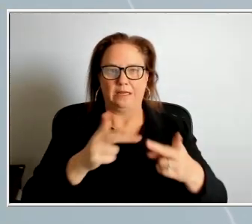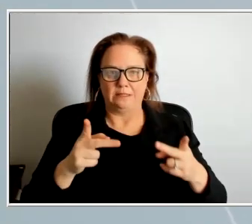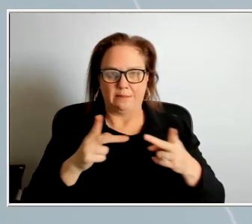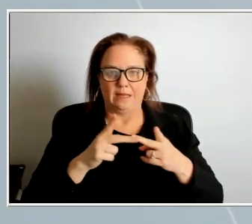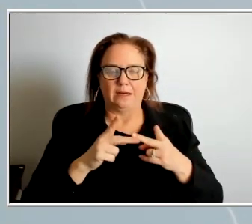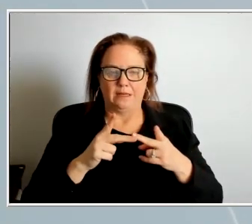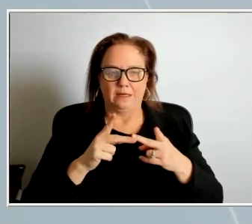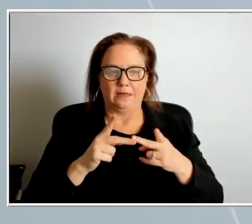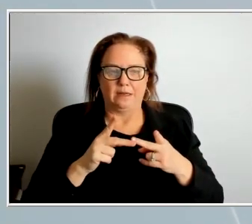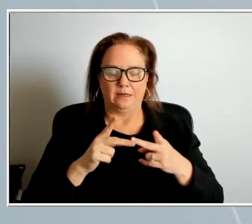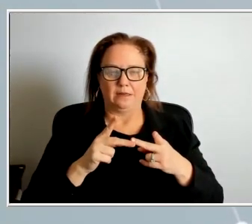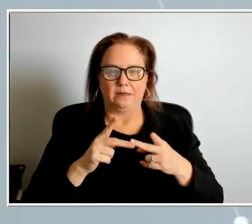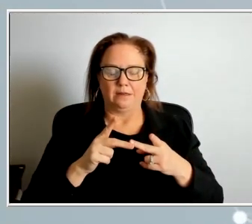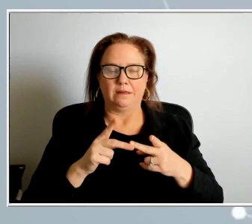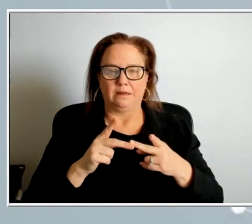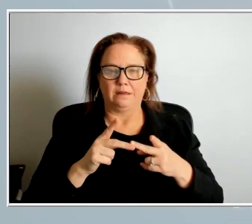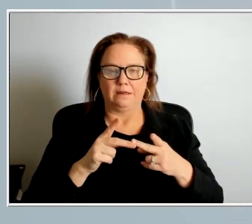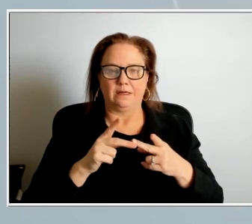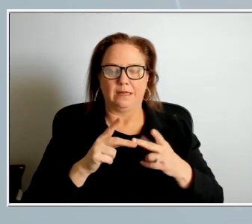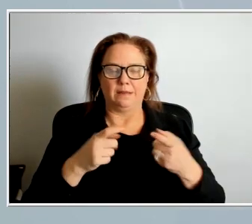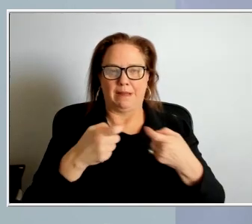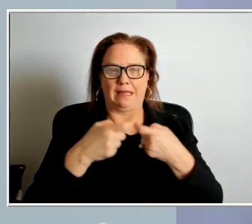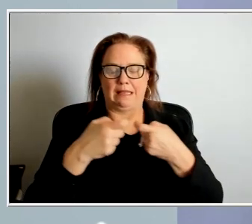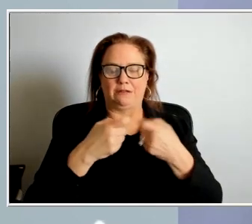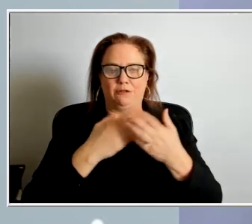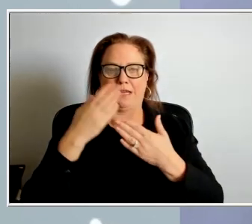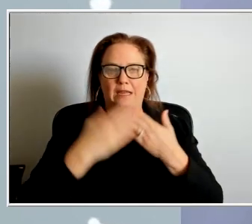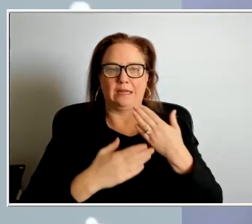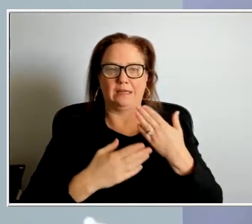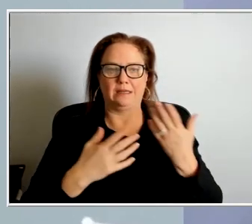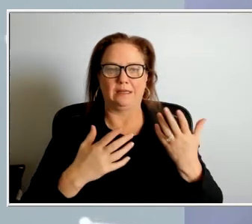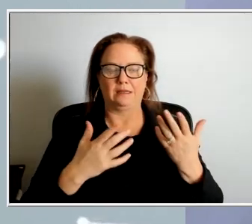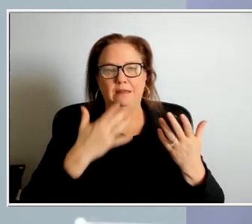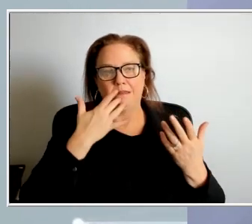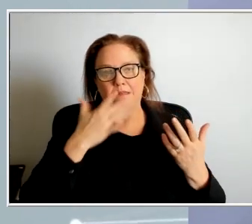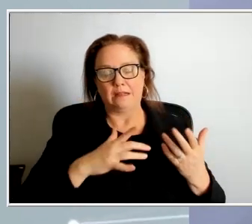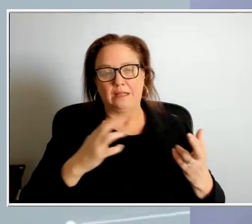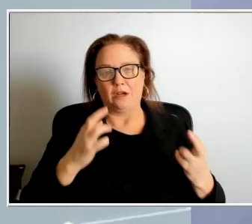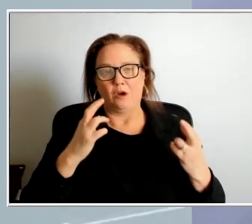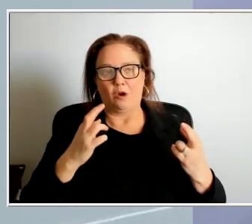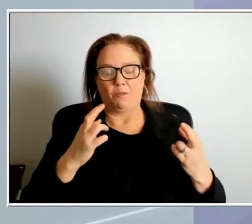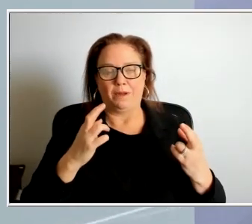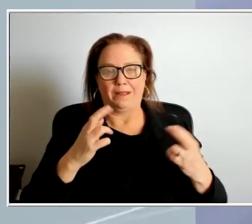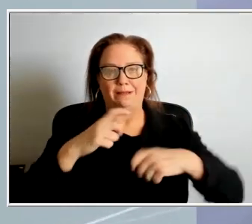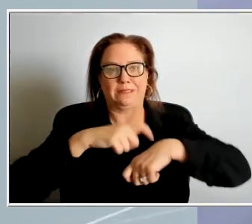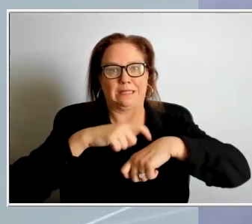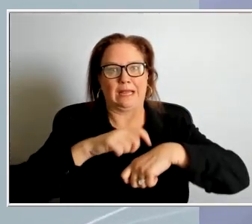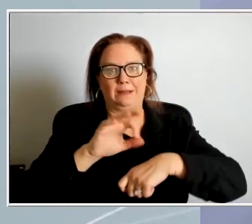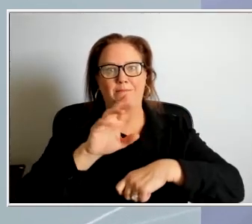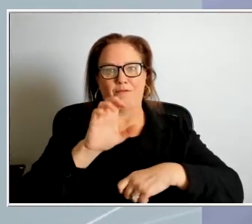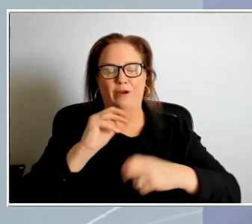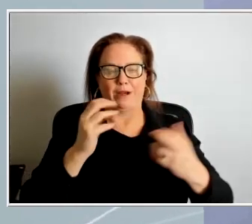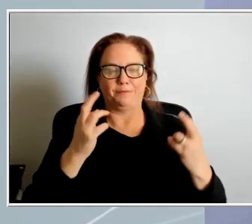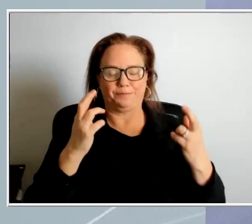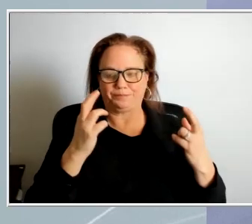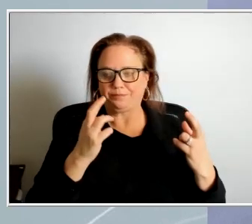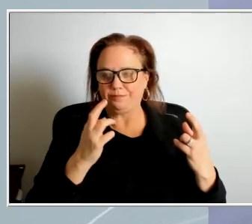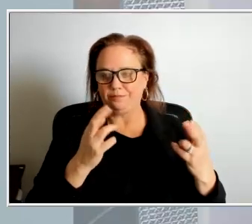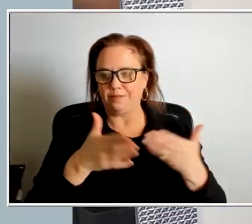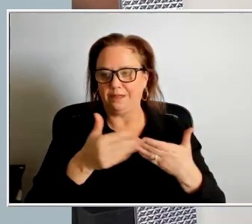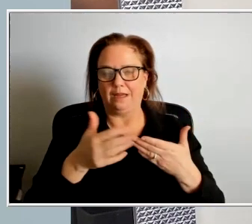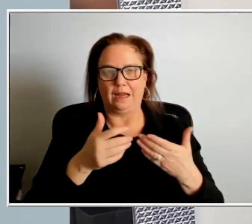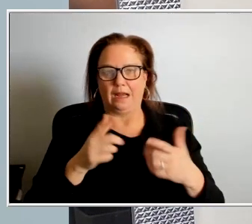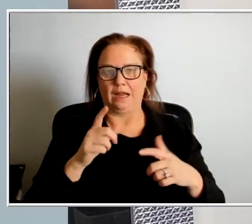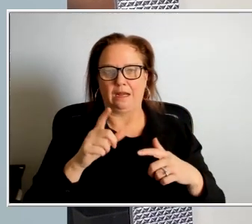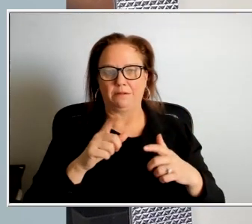to, go from there and get my electric hand. Luckily, that was a quick time frame. And I can't believe